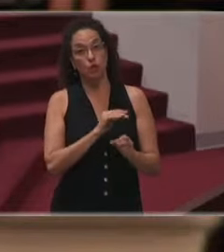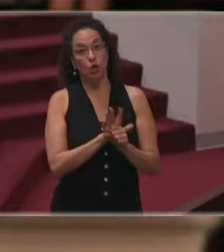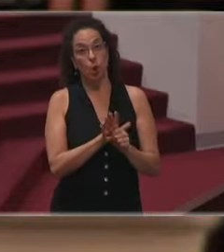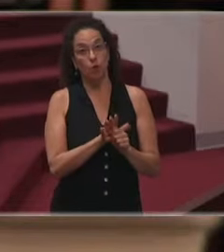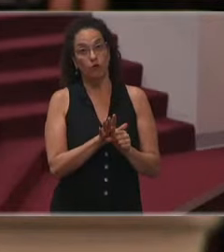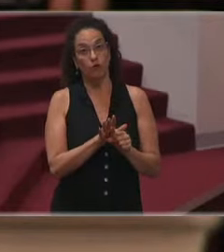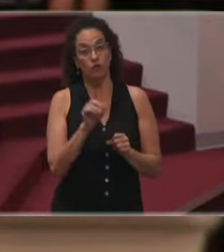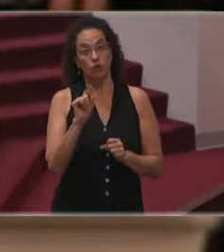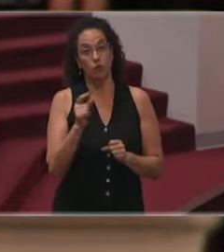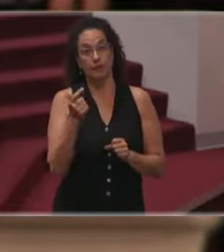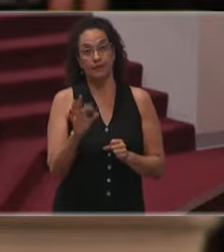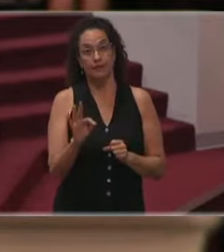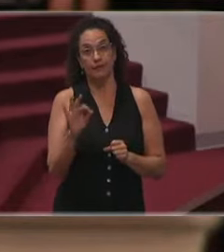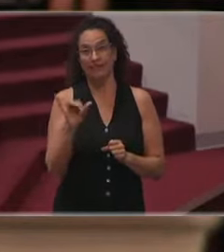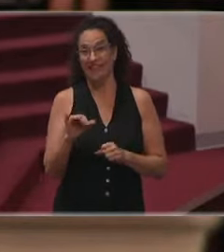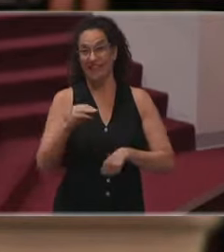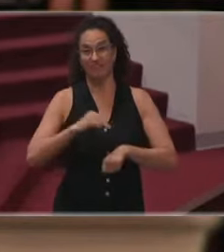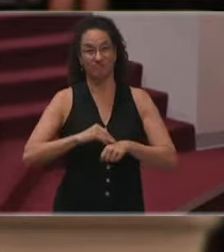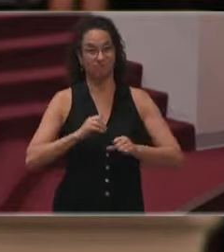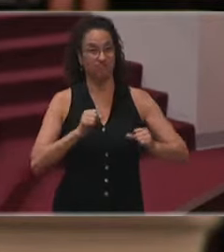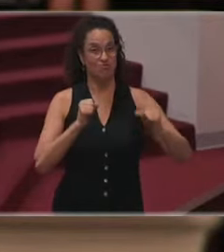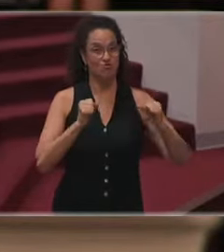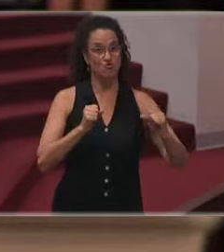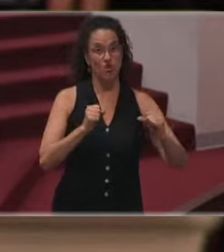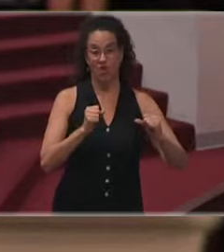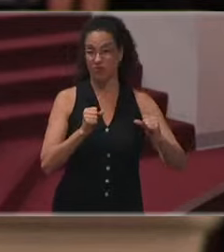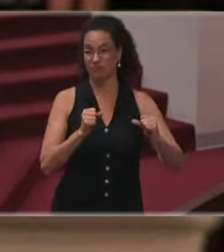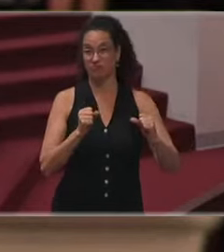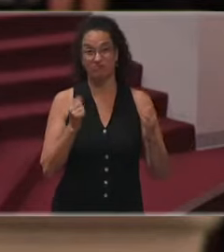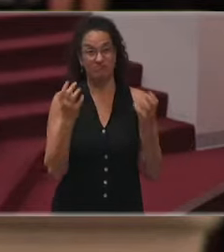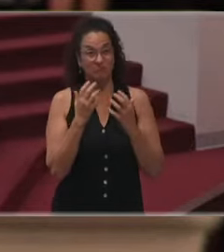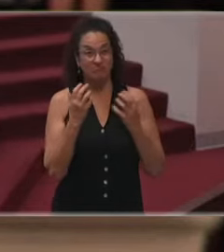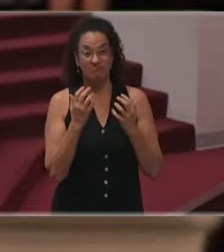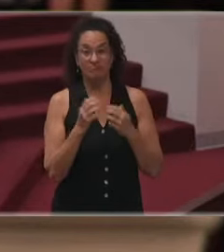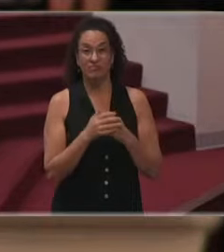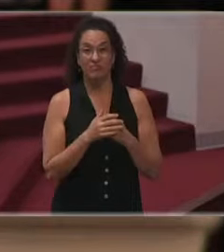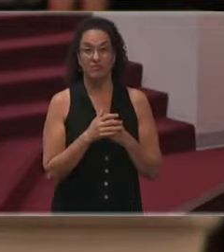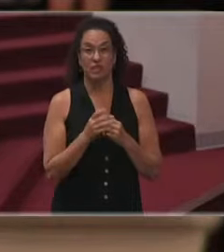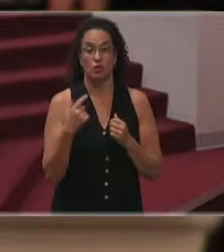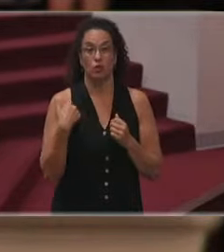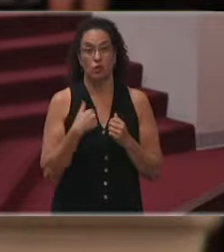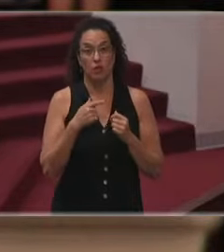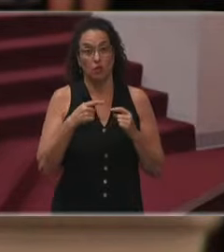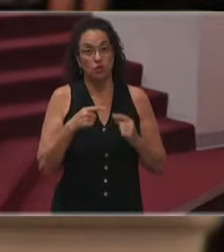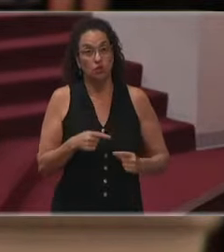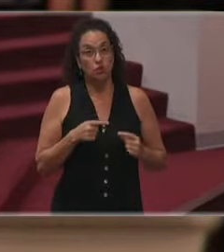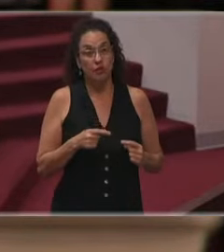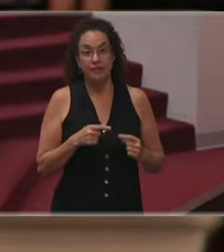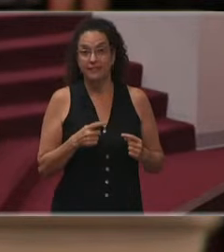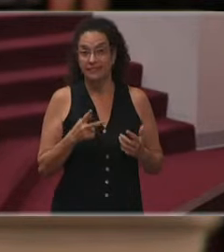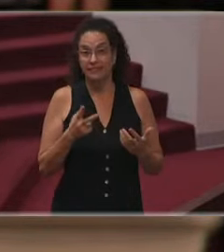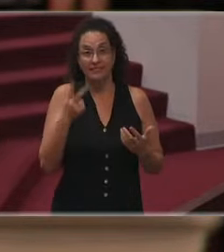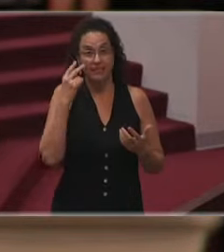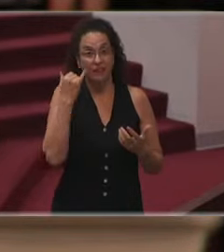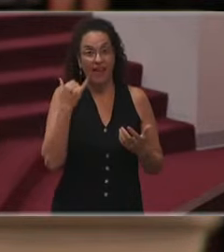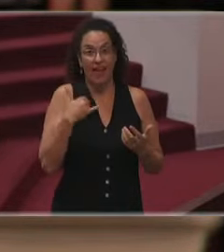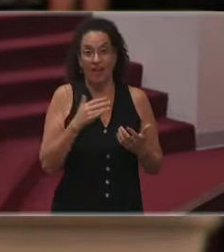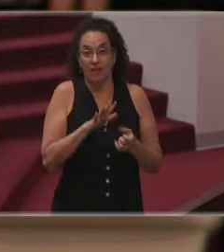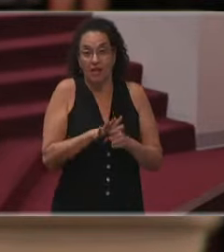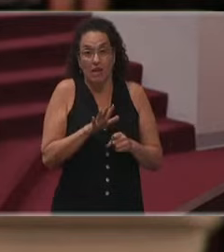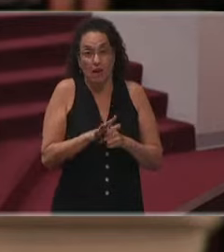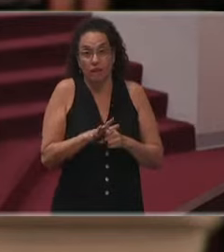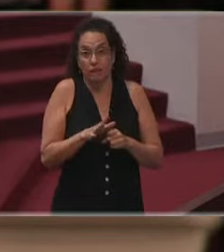pre-COVID-19, that ministry, as a matter of fact, we were struggling just to make sure we got everyone in that